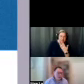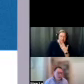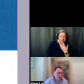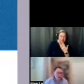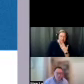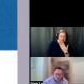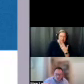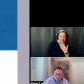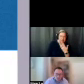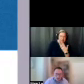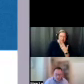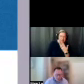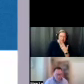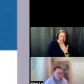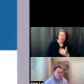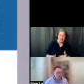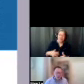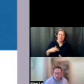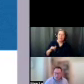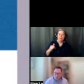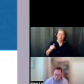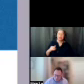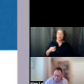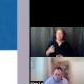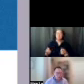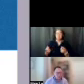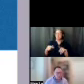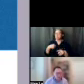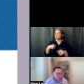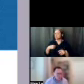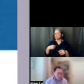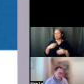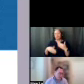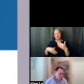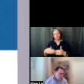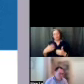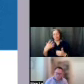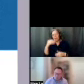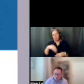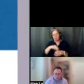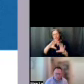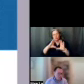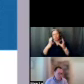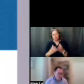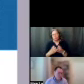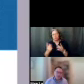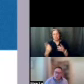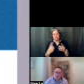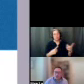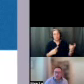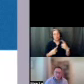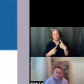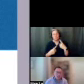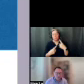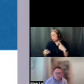I feel like when I'm just doing my thing and someone asks me, hey, do you need something? No, if I don't,